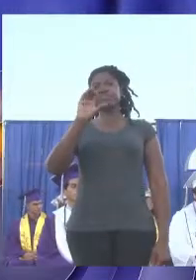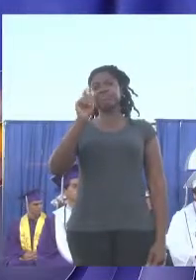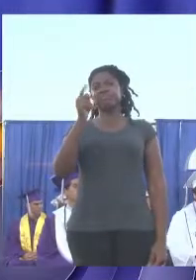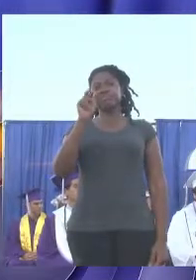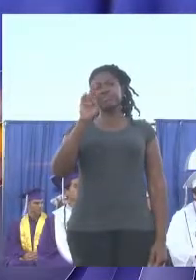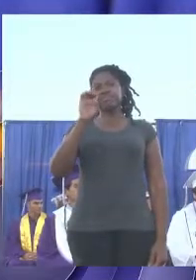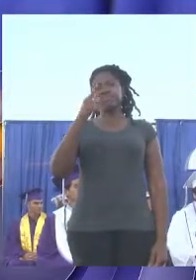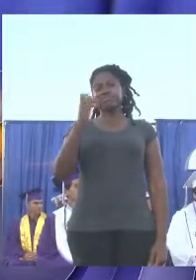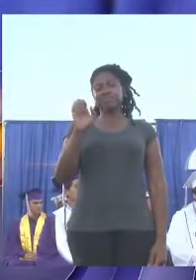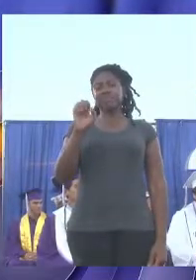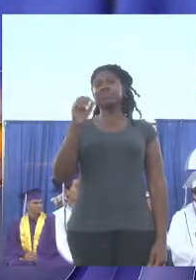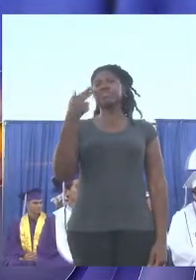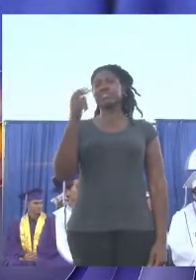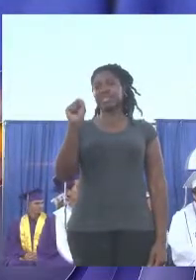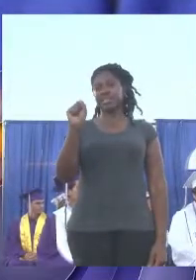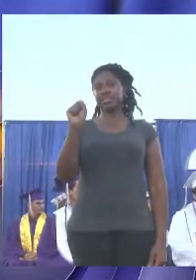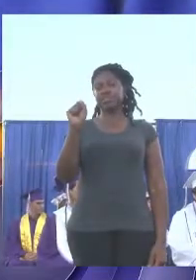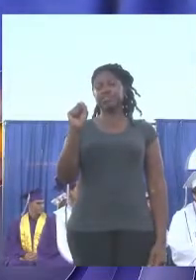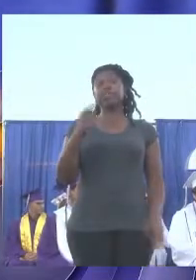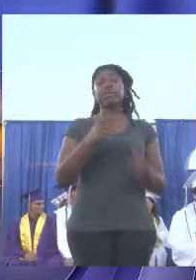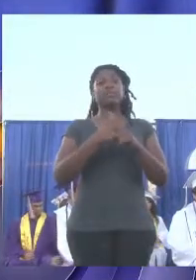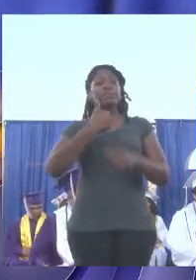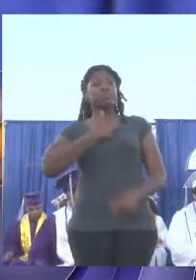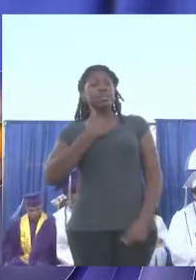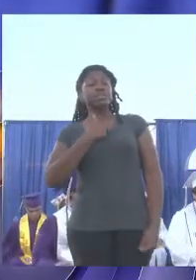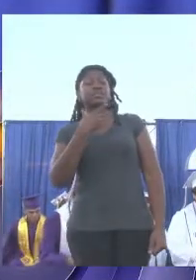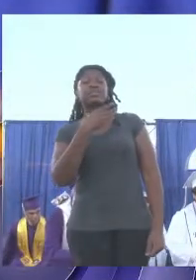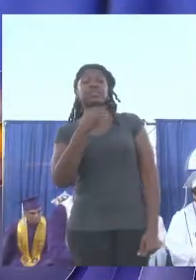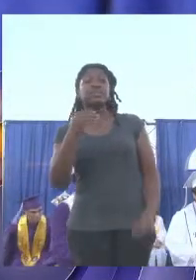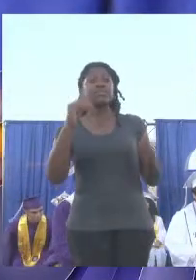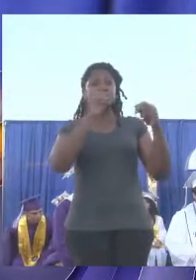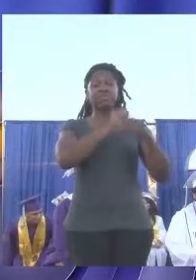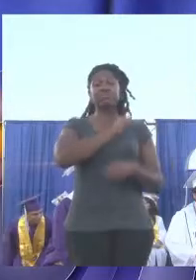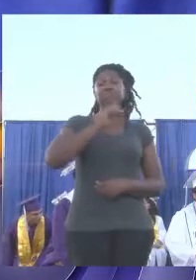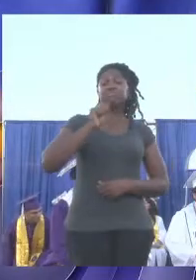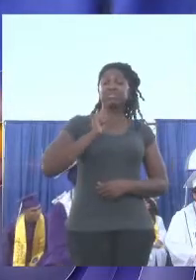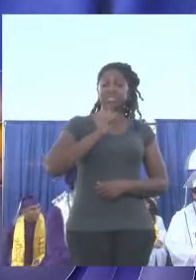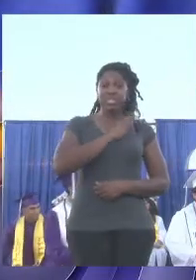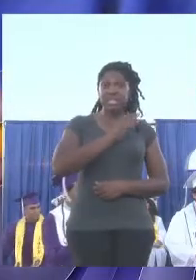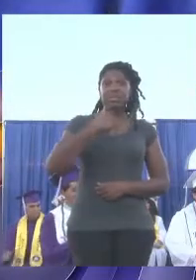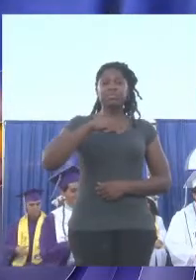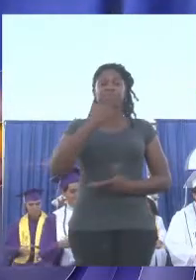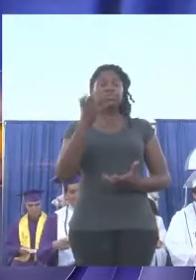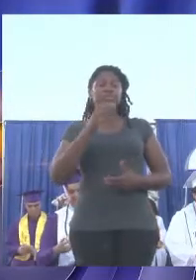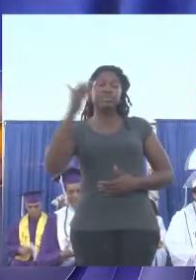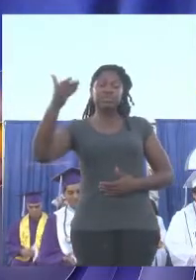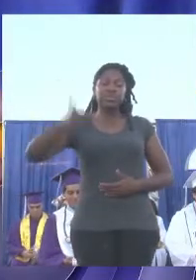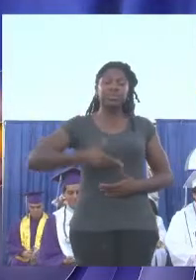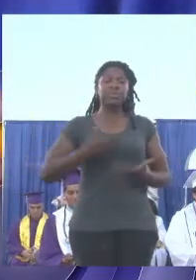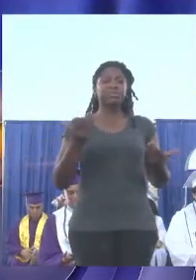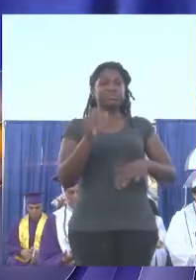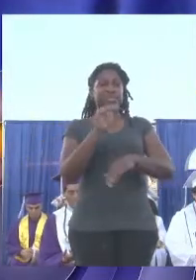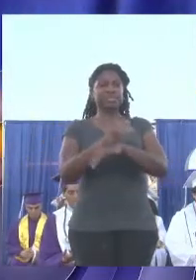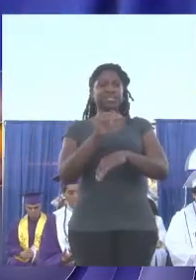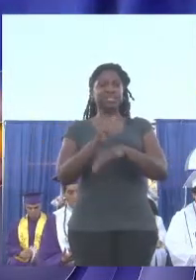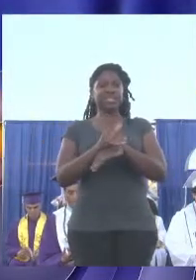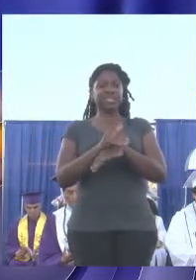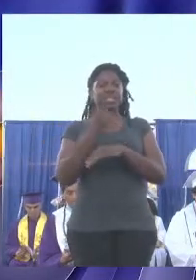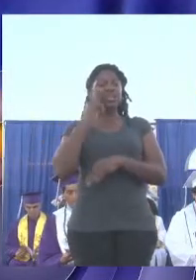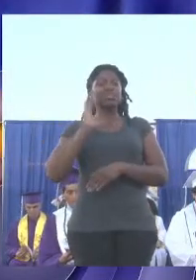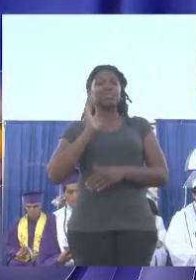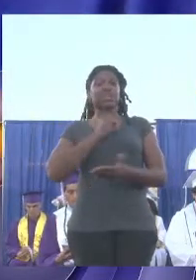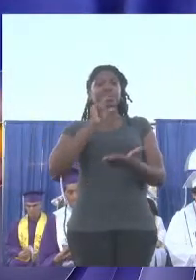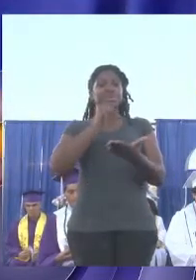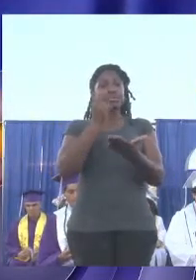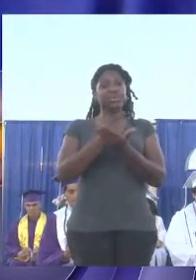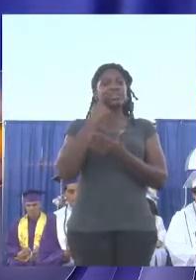of the faculty and staff, it is my pleasure to welcome you to the graduation of the class of